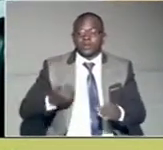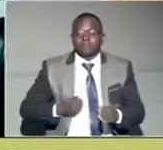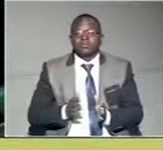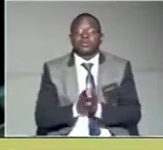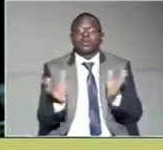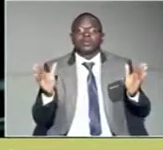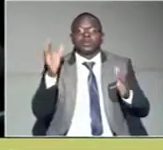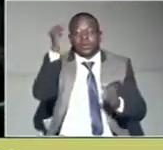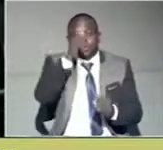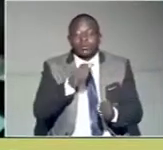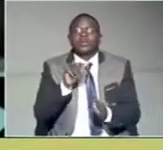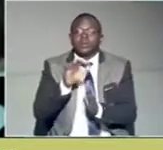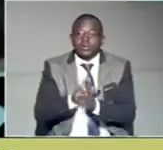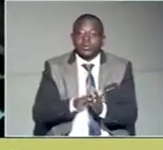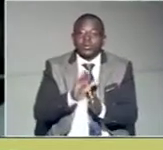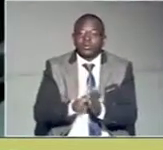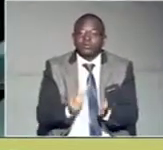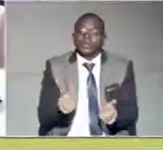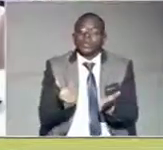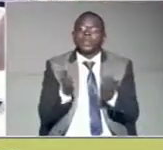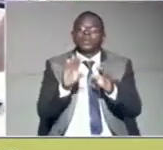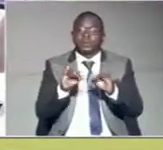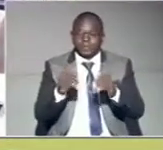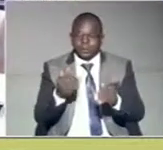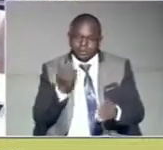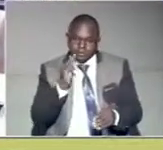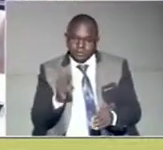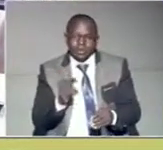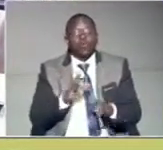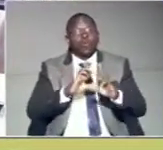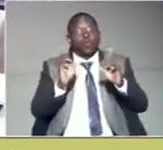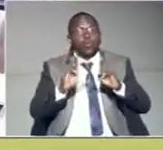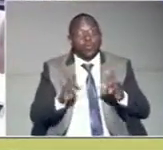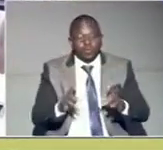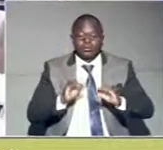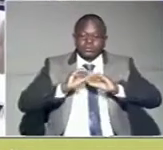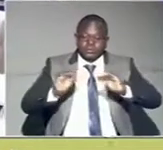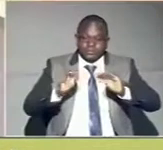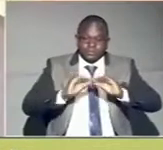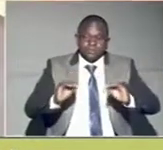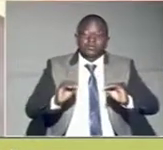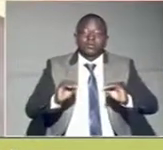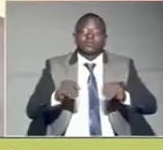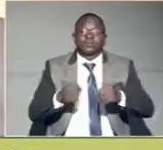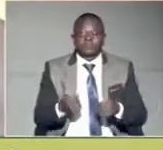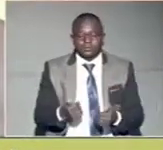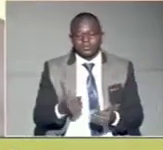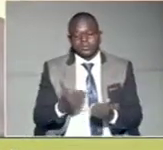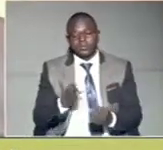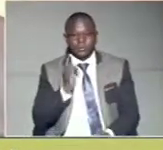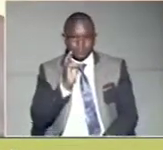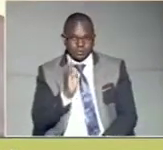Africa are slowly picking up, especially those who have already undergone the training. But what you